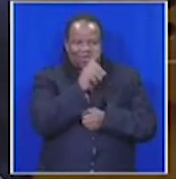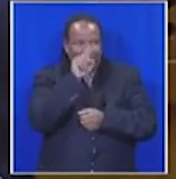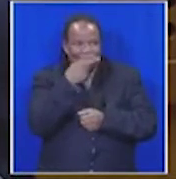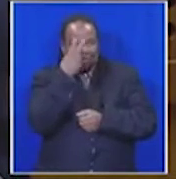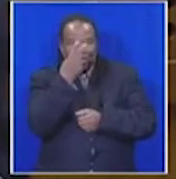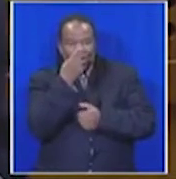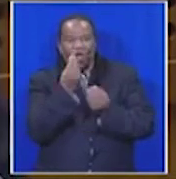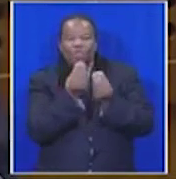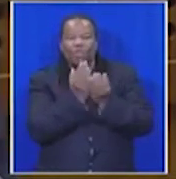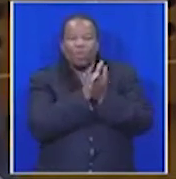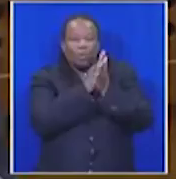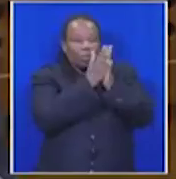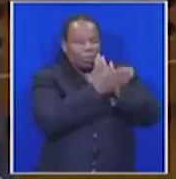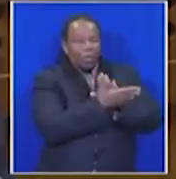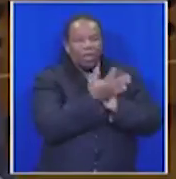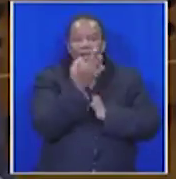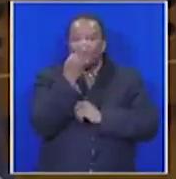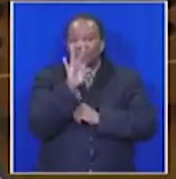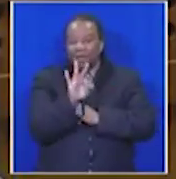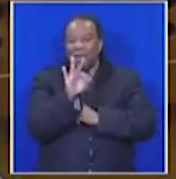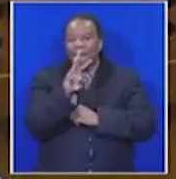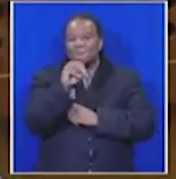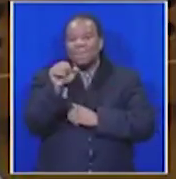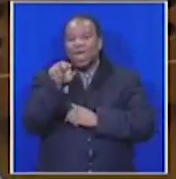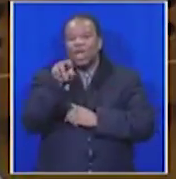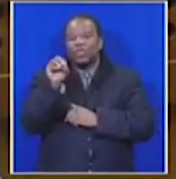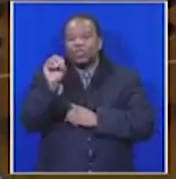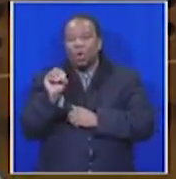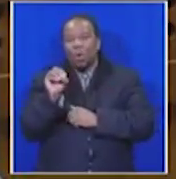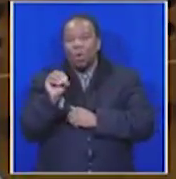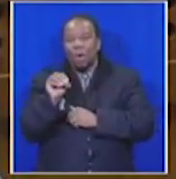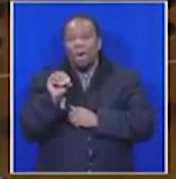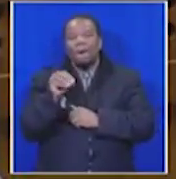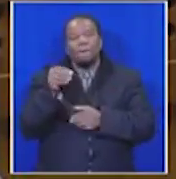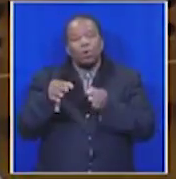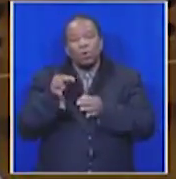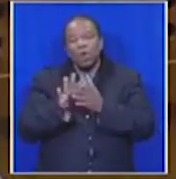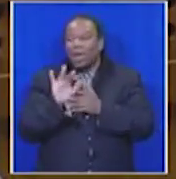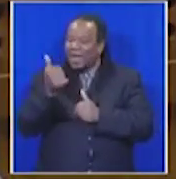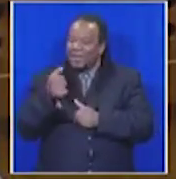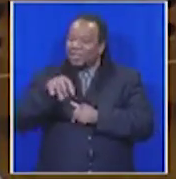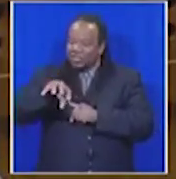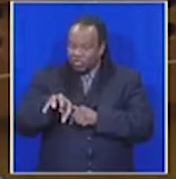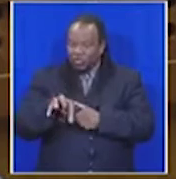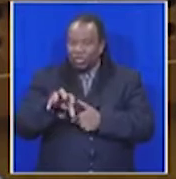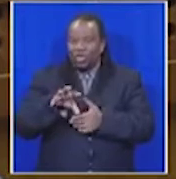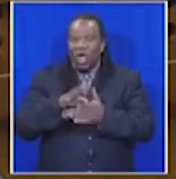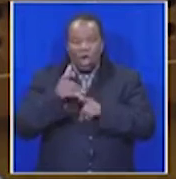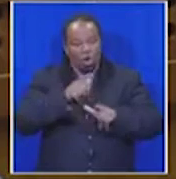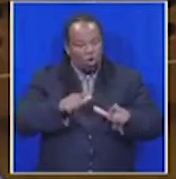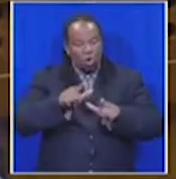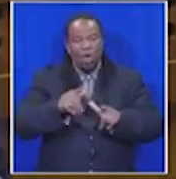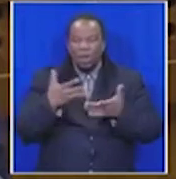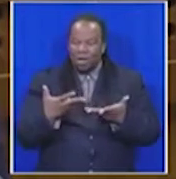no less than 3 metropolitan municipalities, not to mention numerous other local and district municipalities that have changed governments,